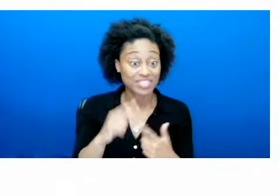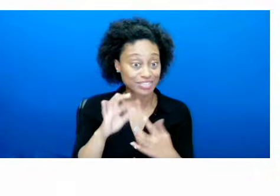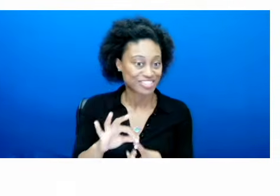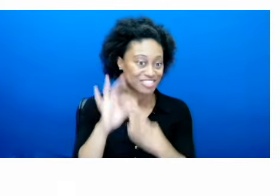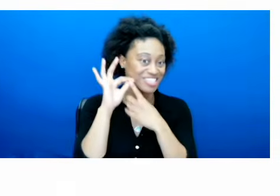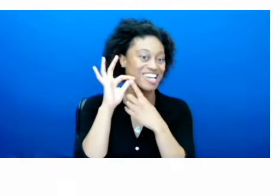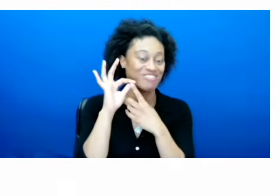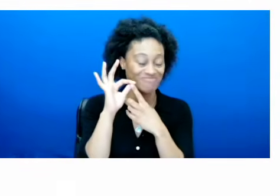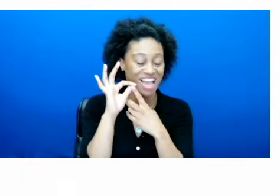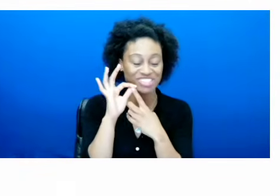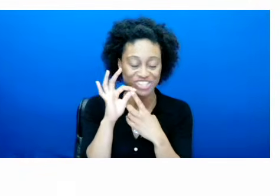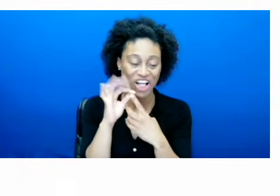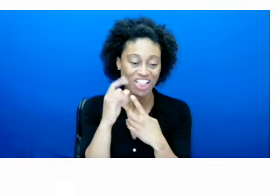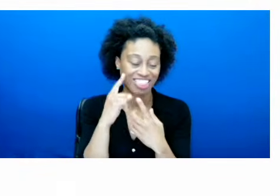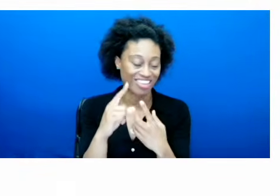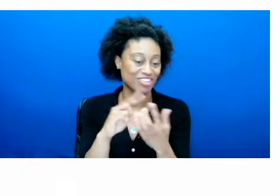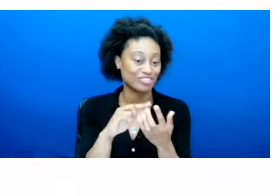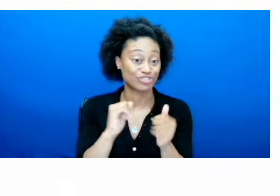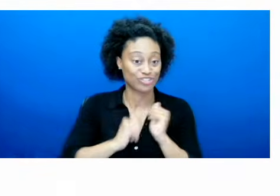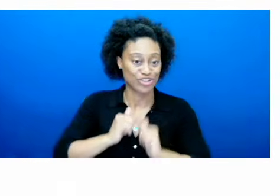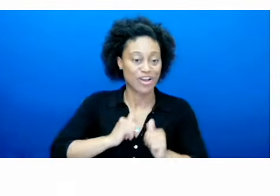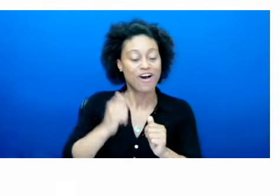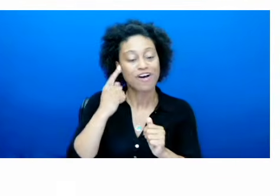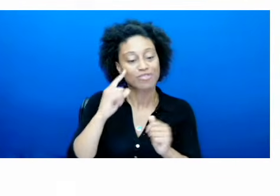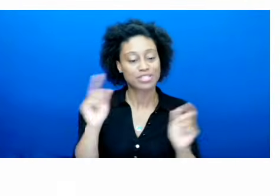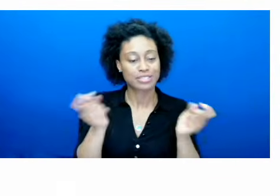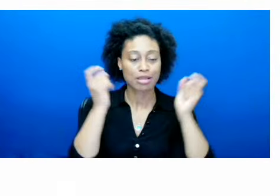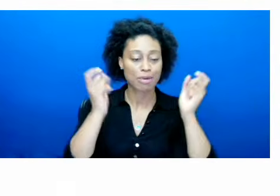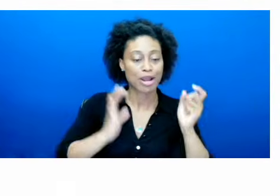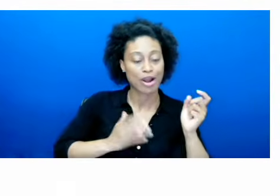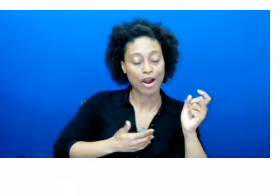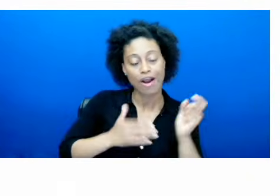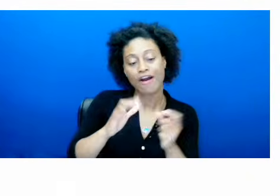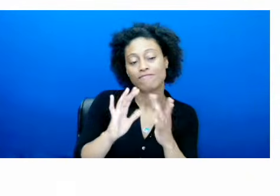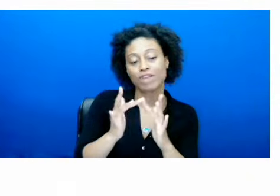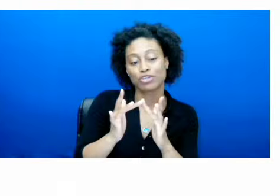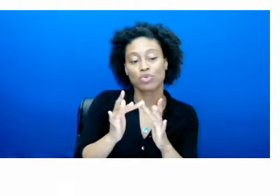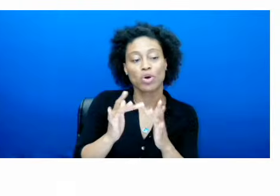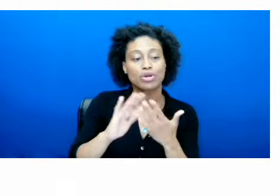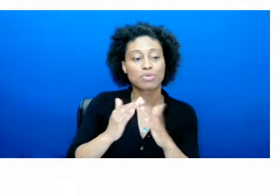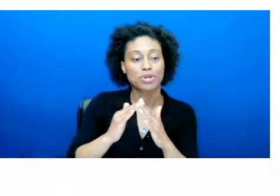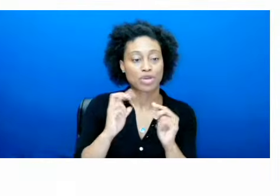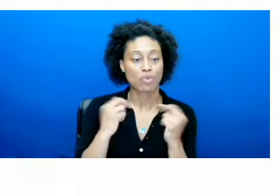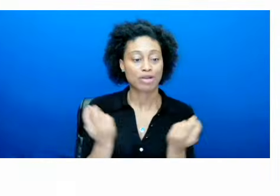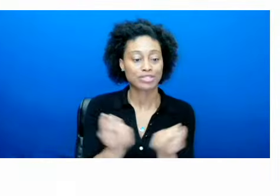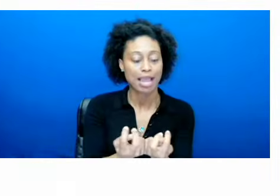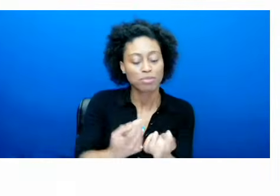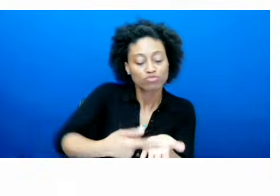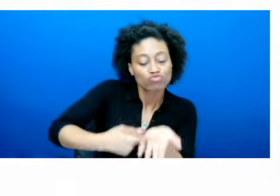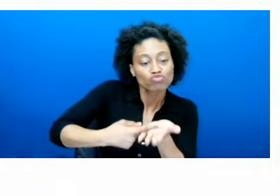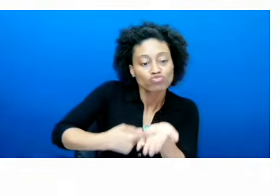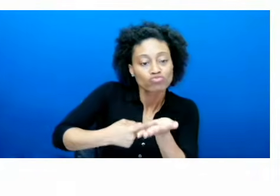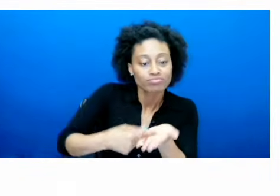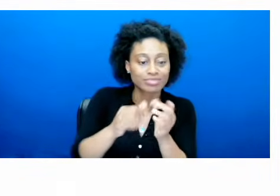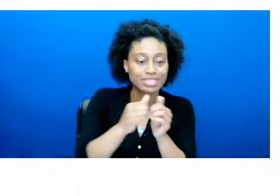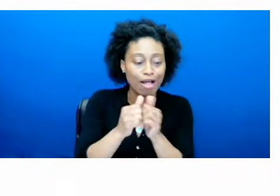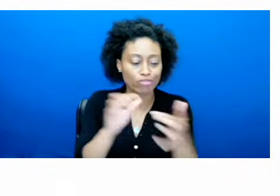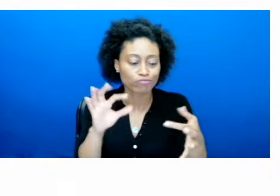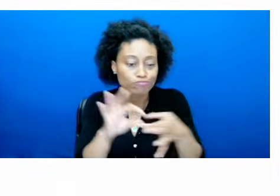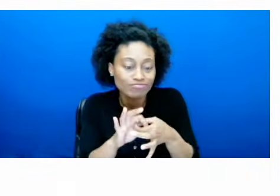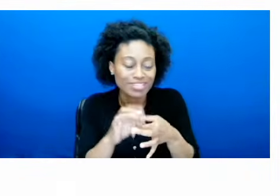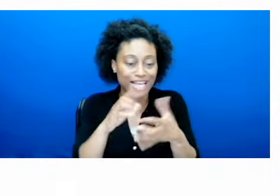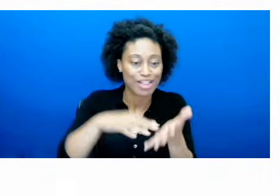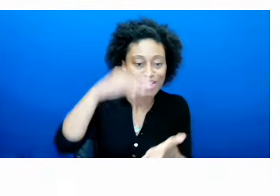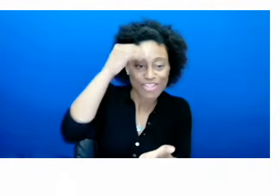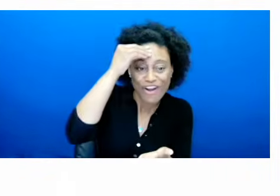edition of our Virtual Community Roundtable. And it's just a forum for discussion, connection, and learning